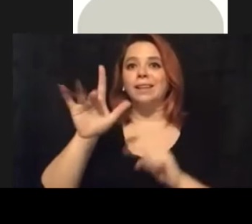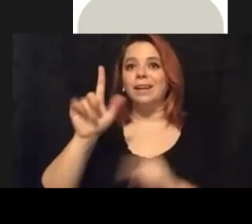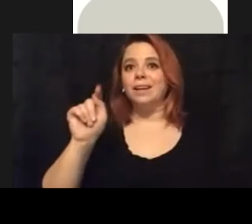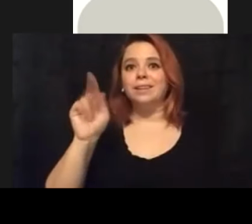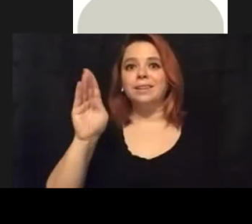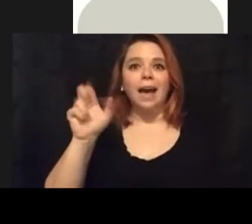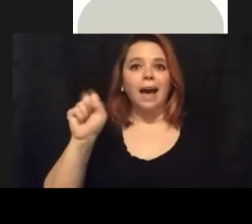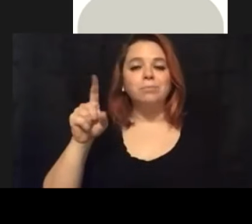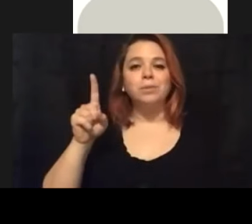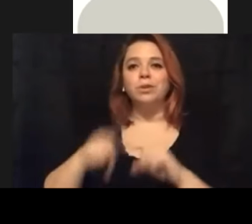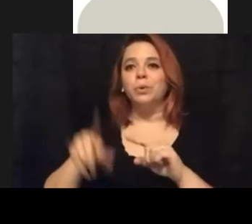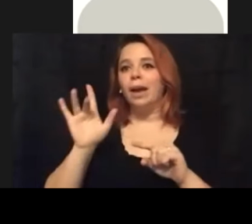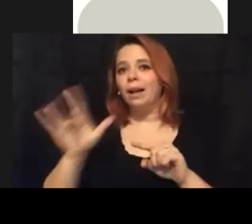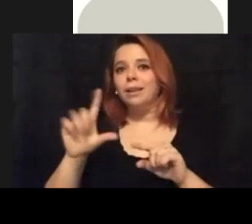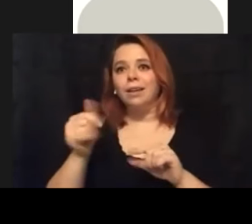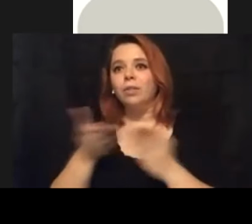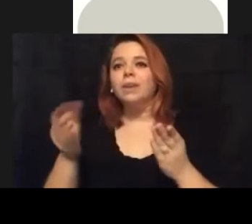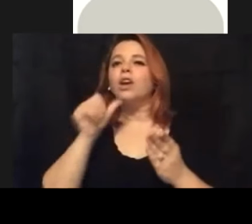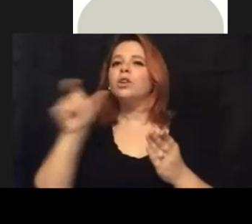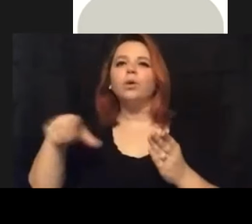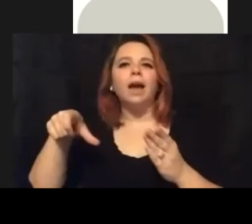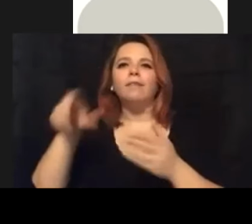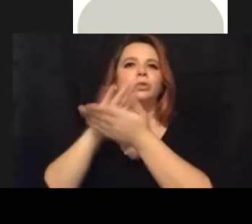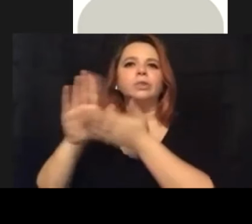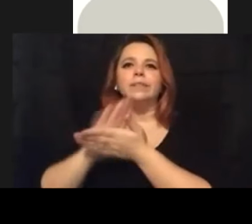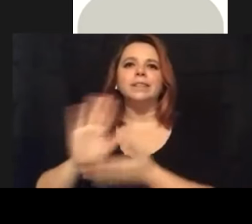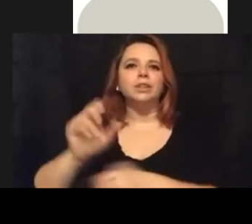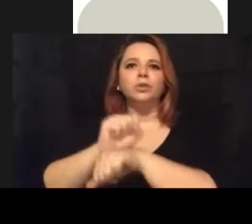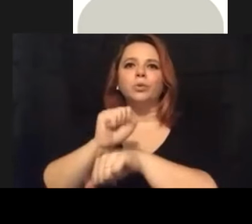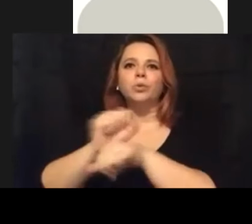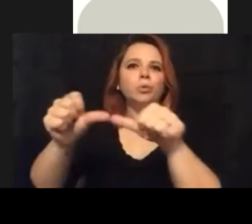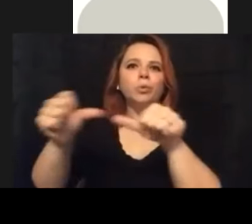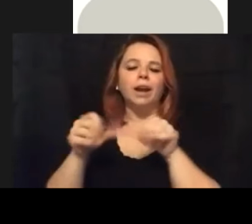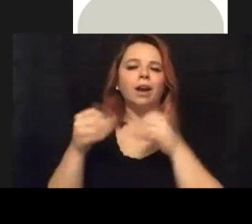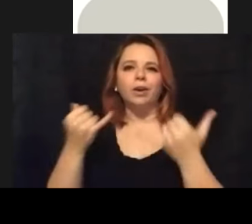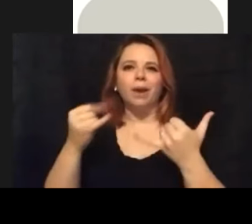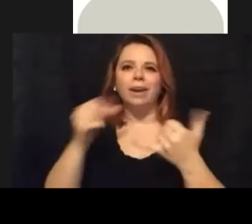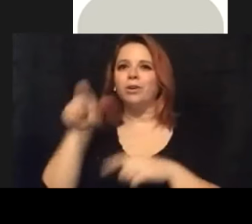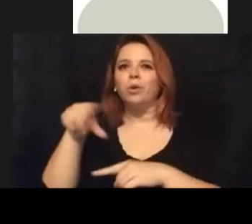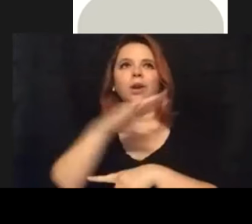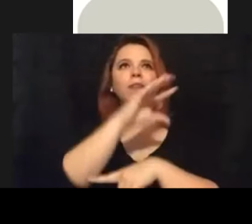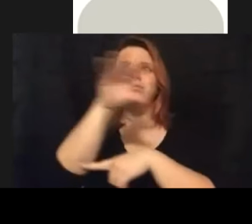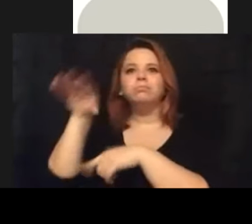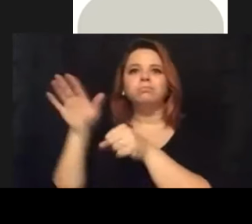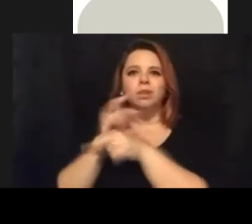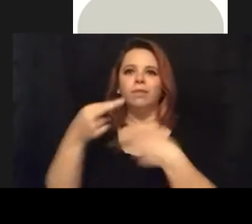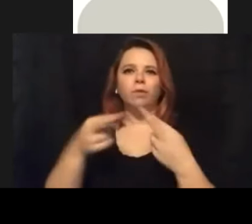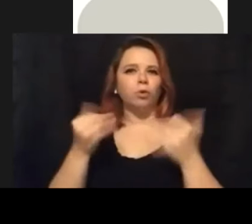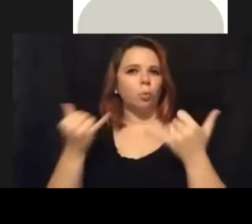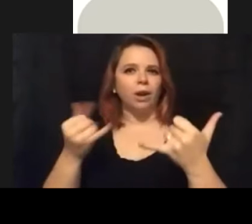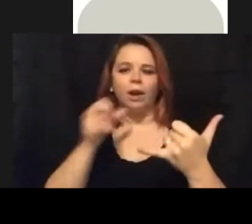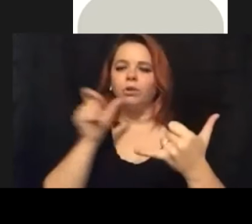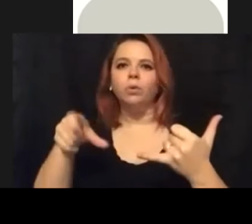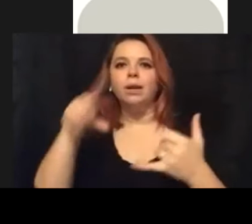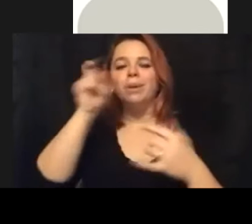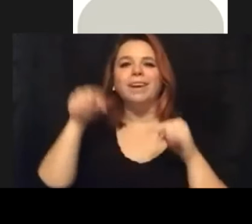No, you don't have to worry about clearing your workstation. You don't have to worry about being video recorded and scanning your room or anything along those lines, because this test doesn't count. It's